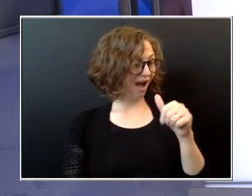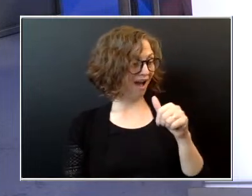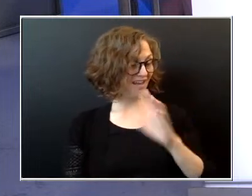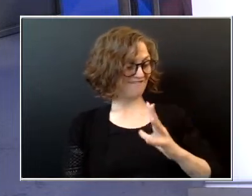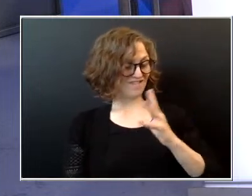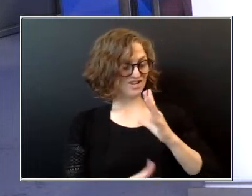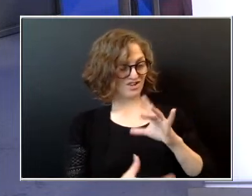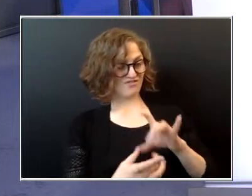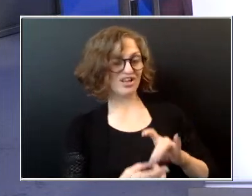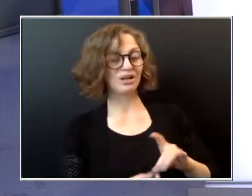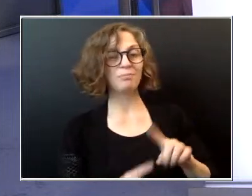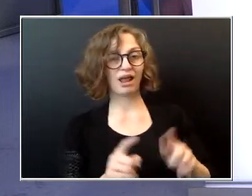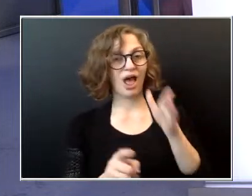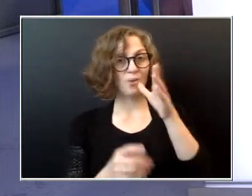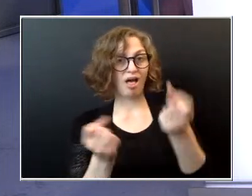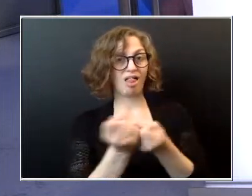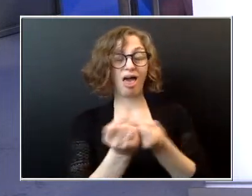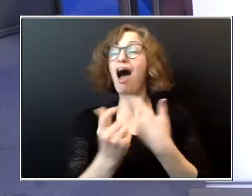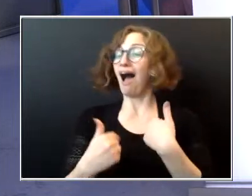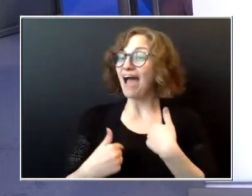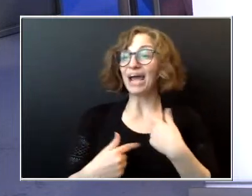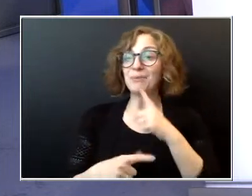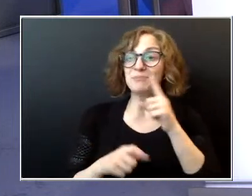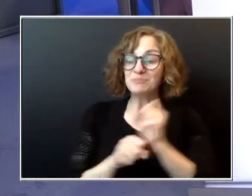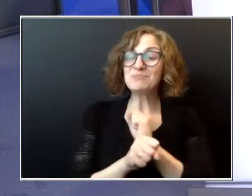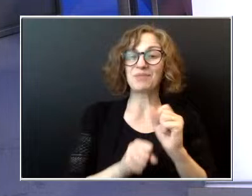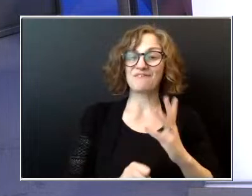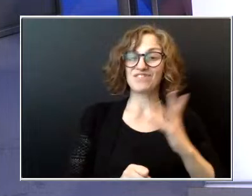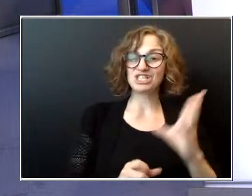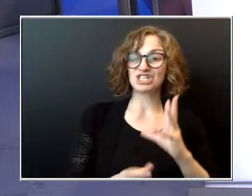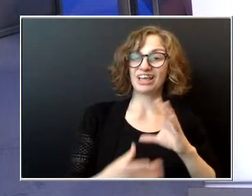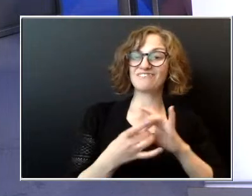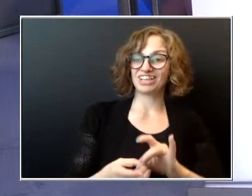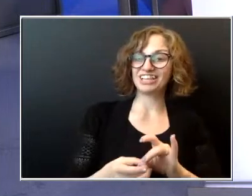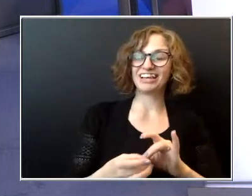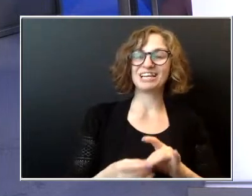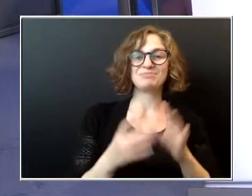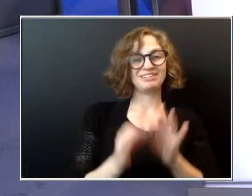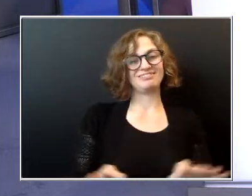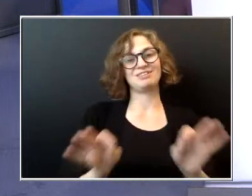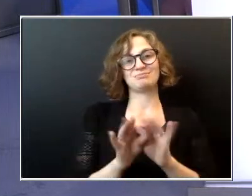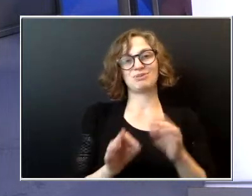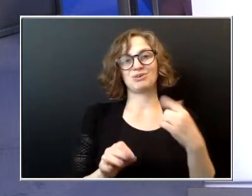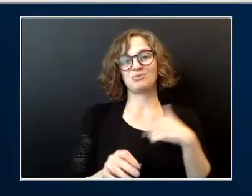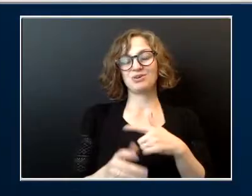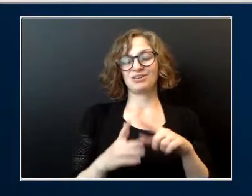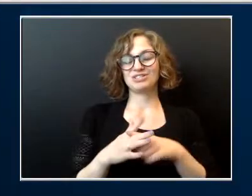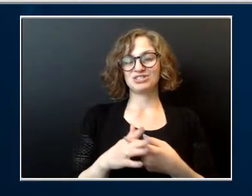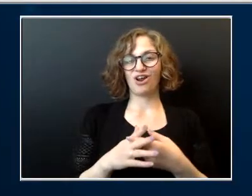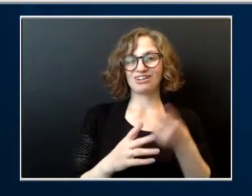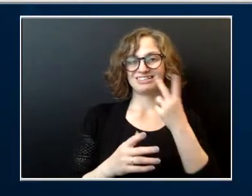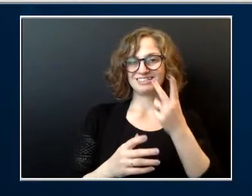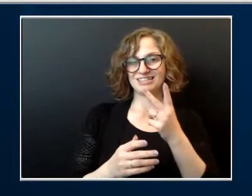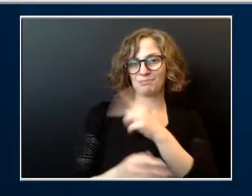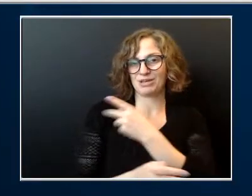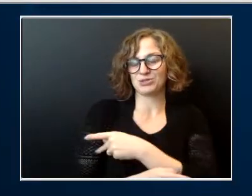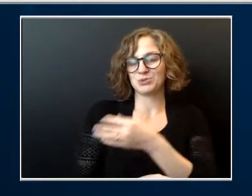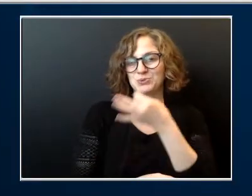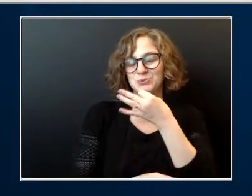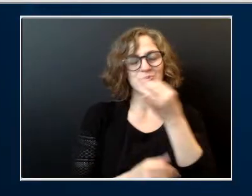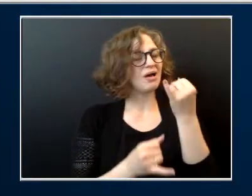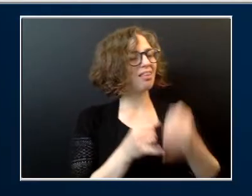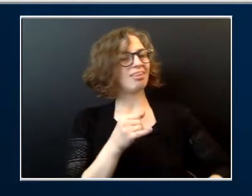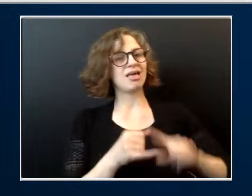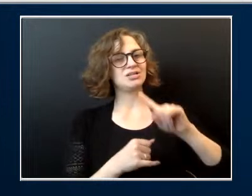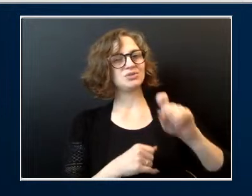affiliated. Yeah, there you go. It's really important. And we're going to start enrolling patients here pretty soon, I think. So. Yeah, no, that's good. Alexis, last question, I think.